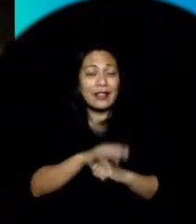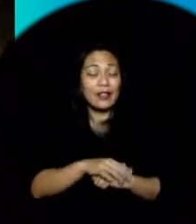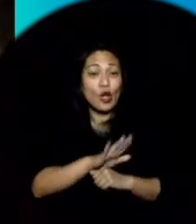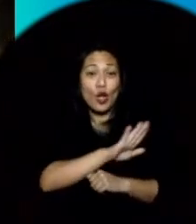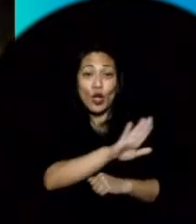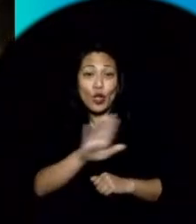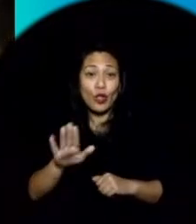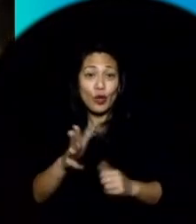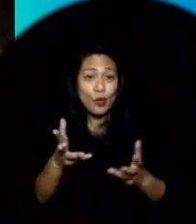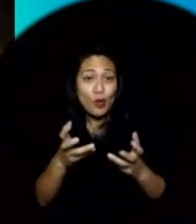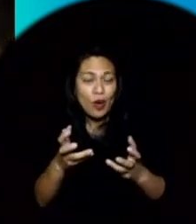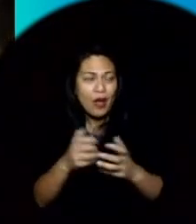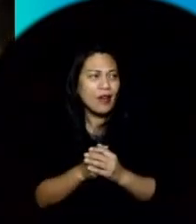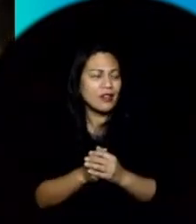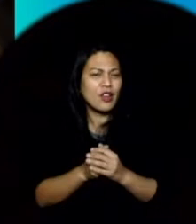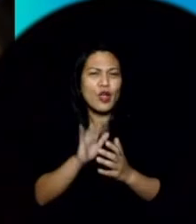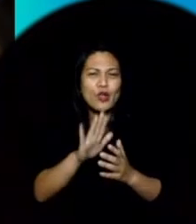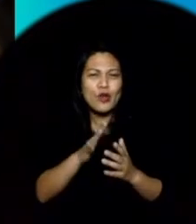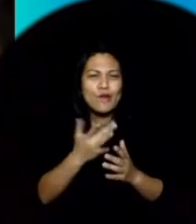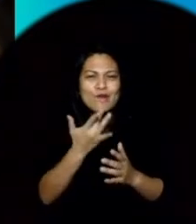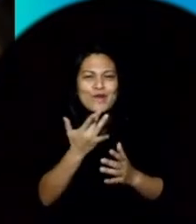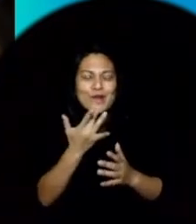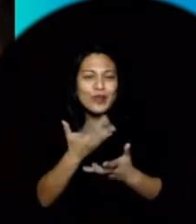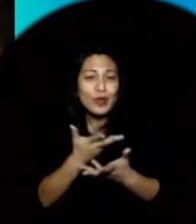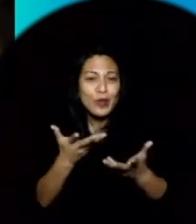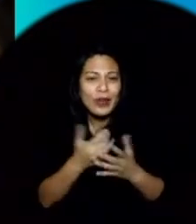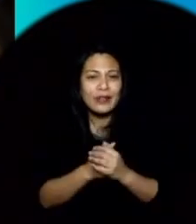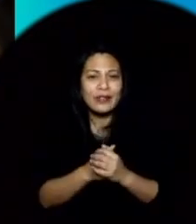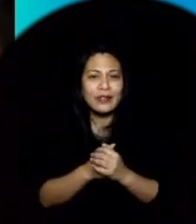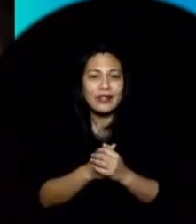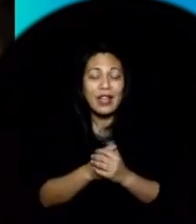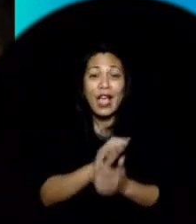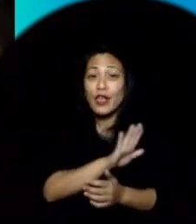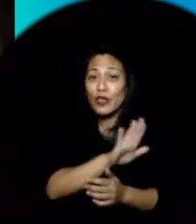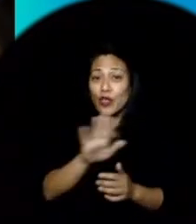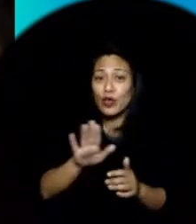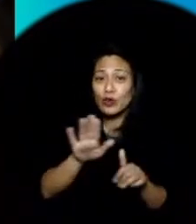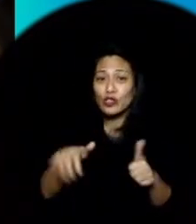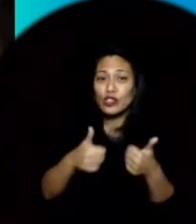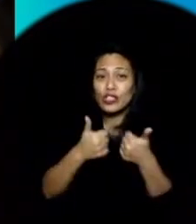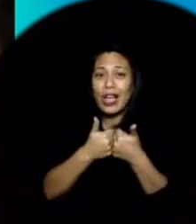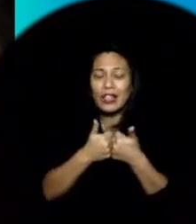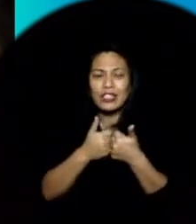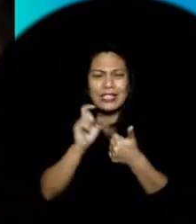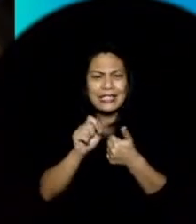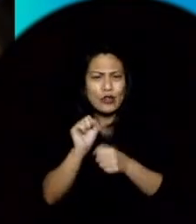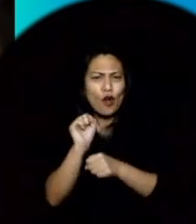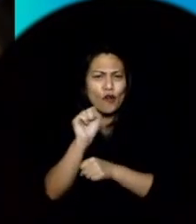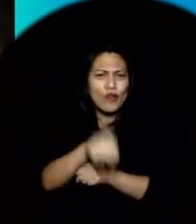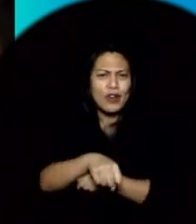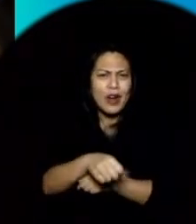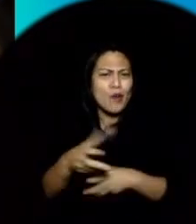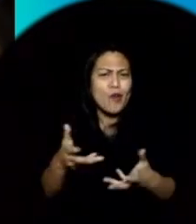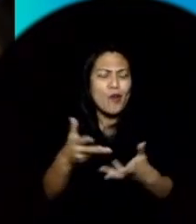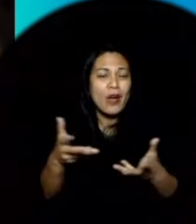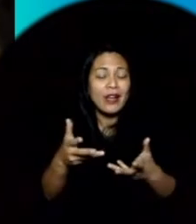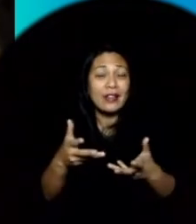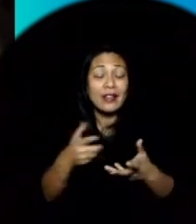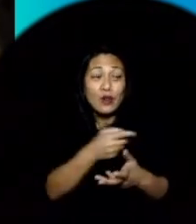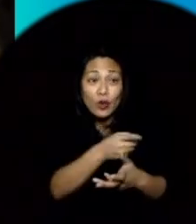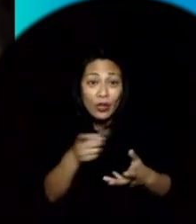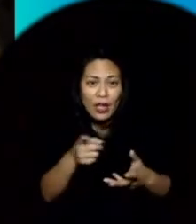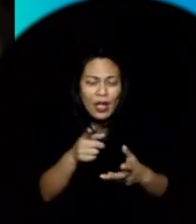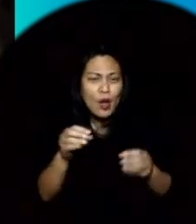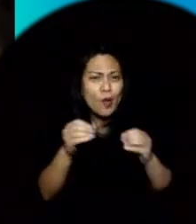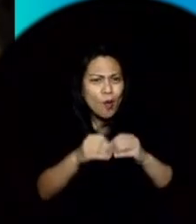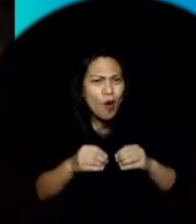more importantly, what do they want in each part of the story? And what are the difficulties they need to overcome to get it? The harder